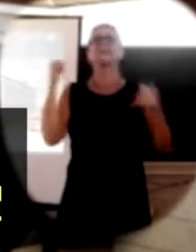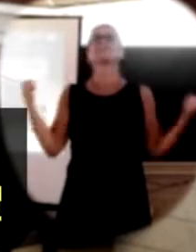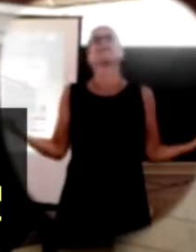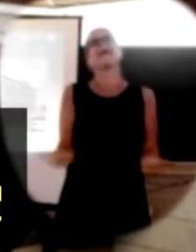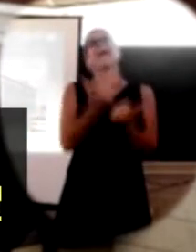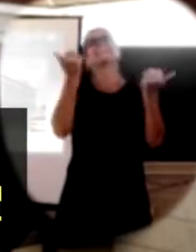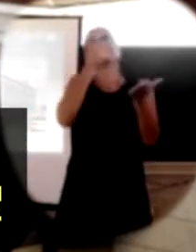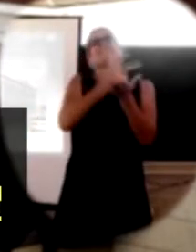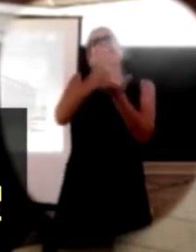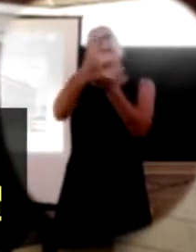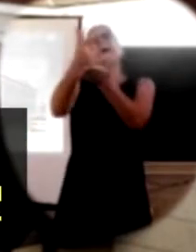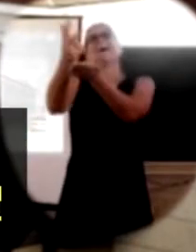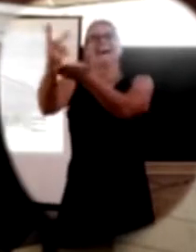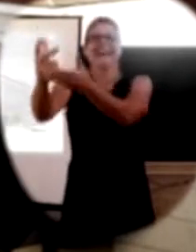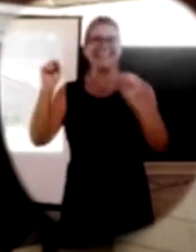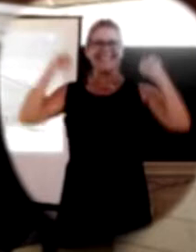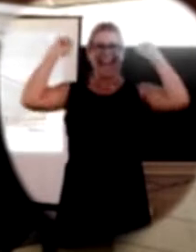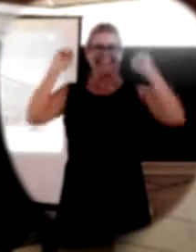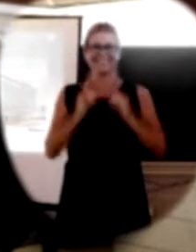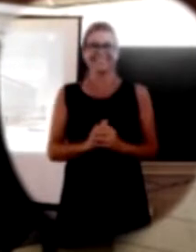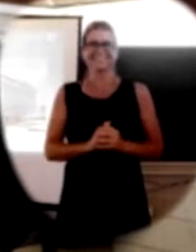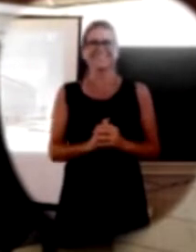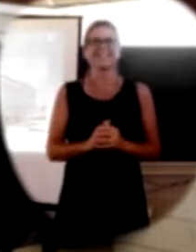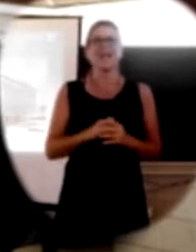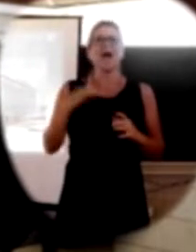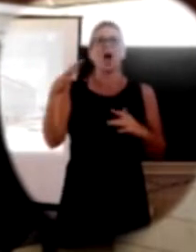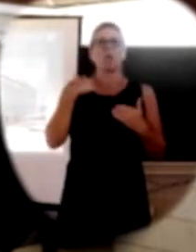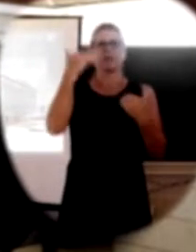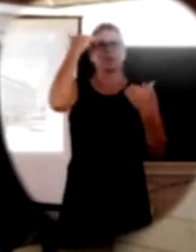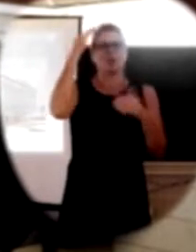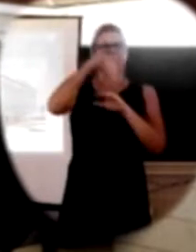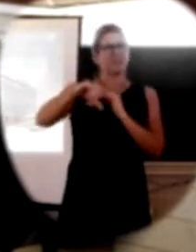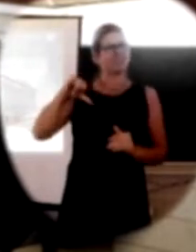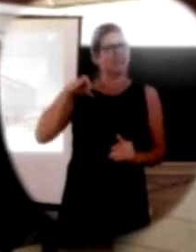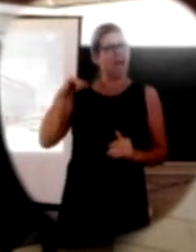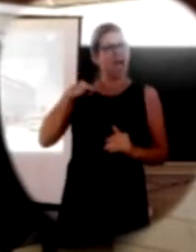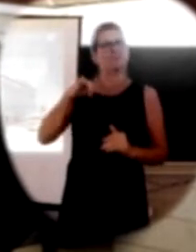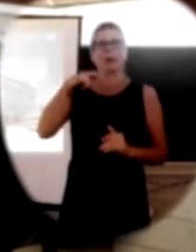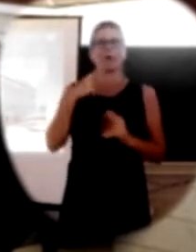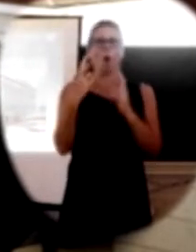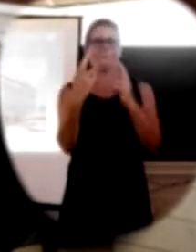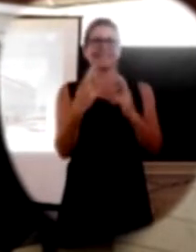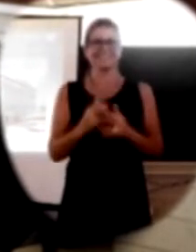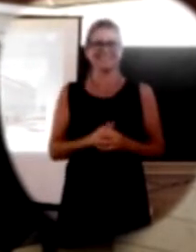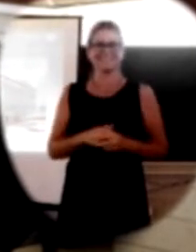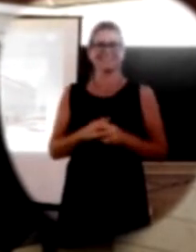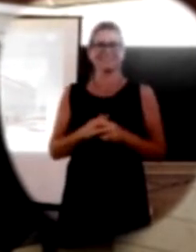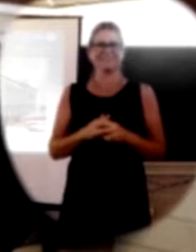of parking for parents. Yay! We don't know about staff parking yet, but we're living in hope. We're living in